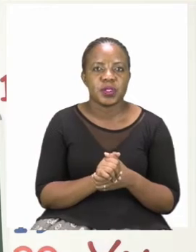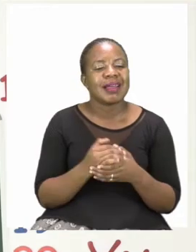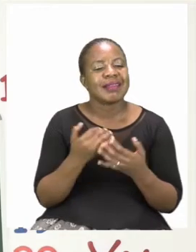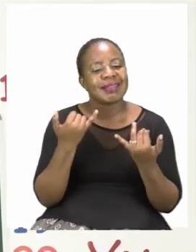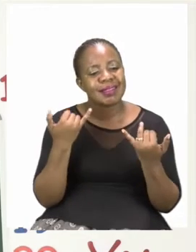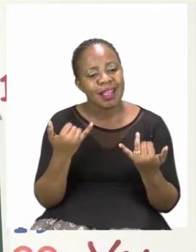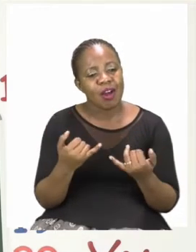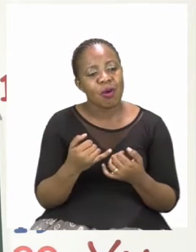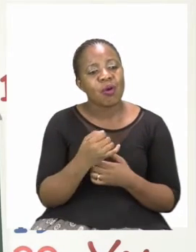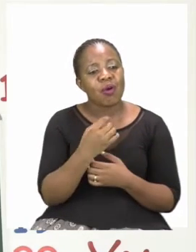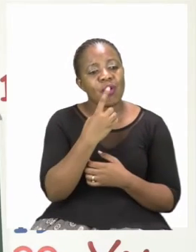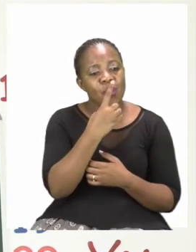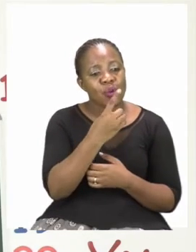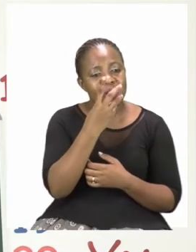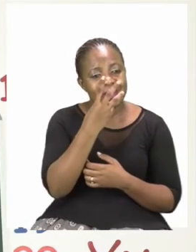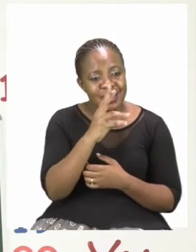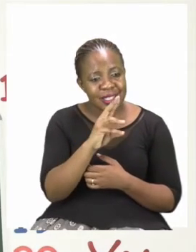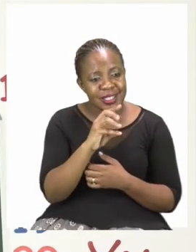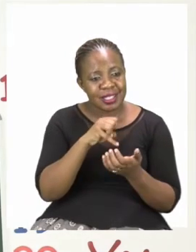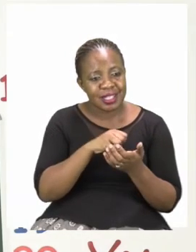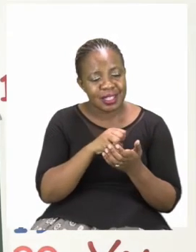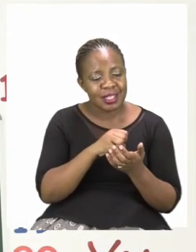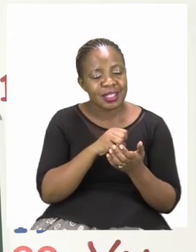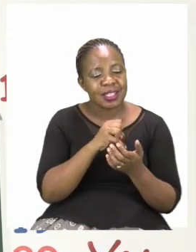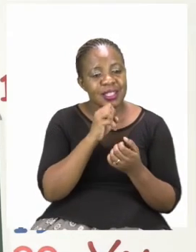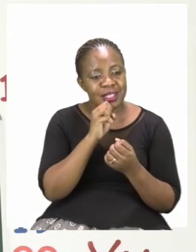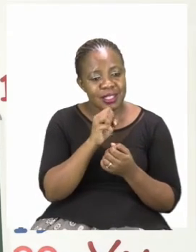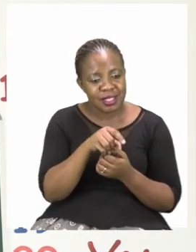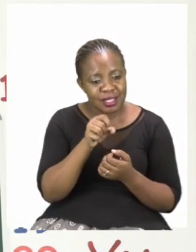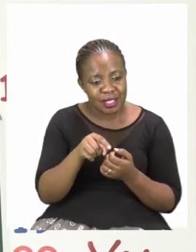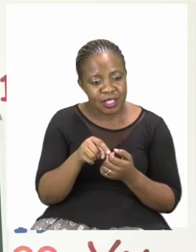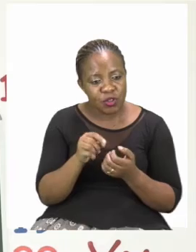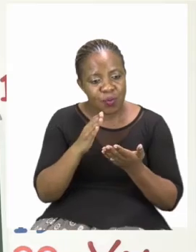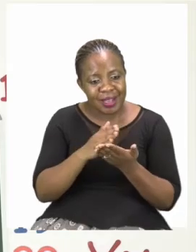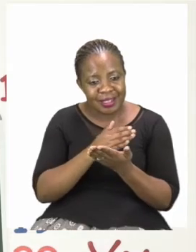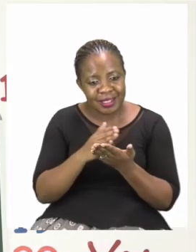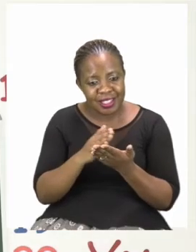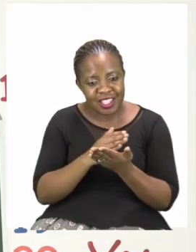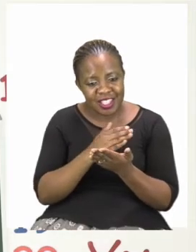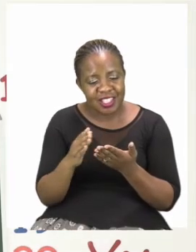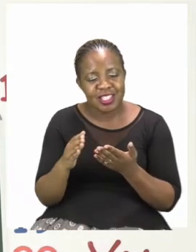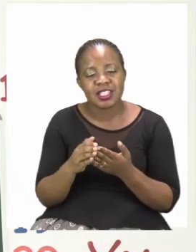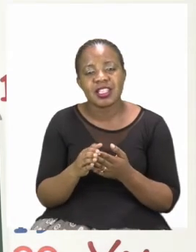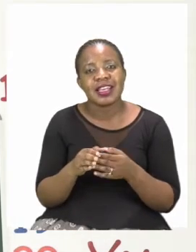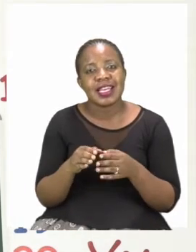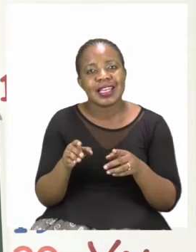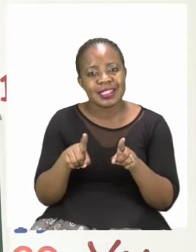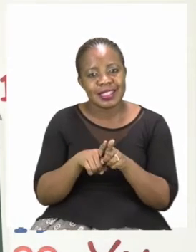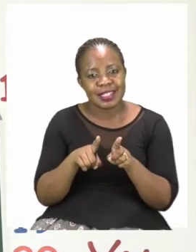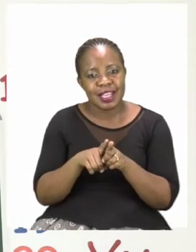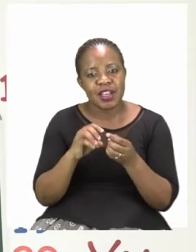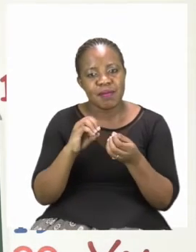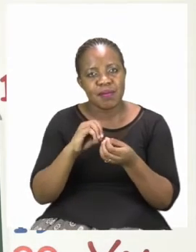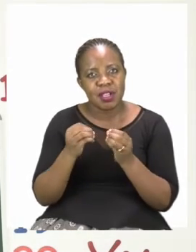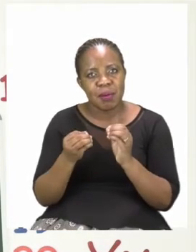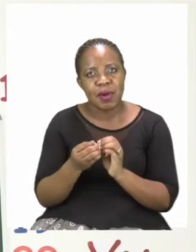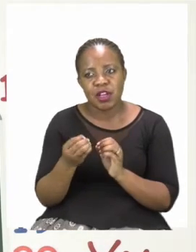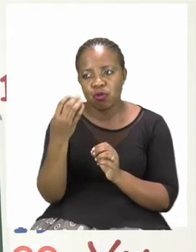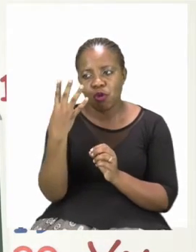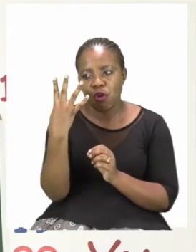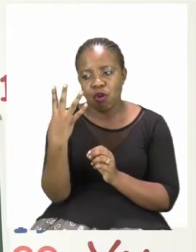you the story, but it is going to be your job to make sure that you are going to number